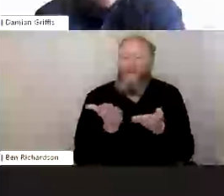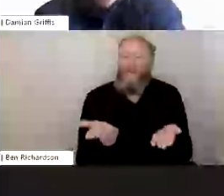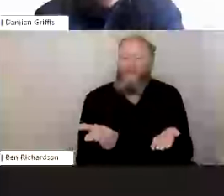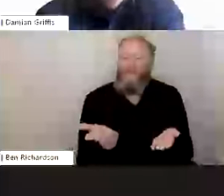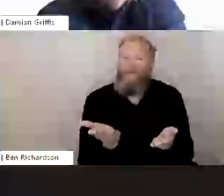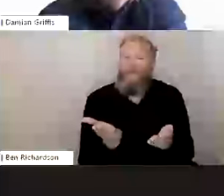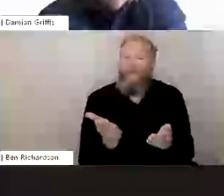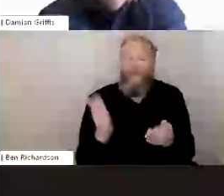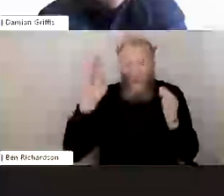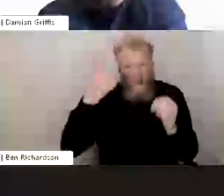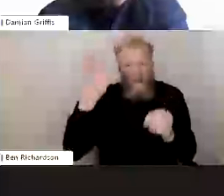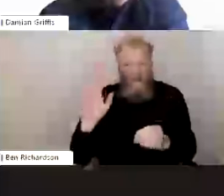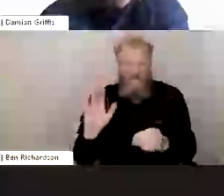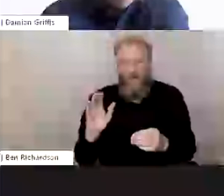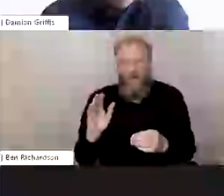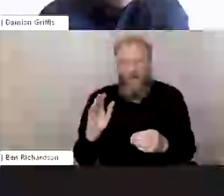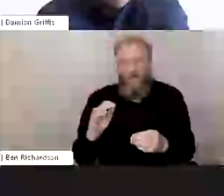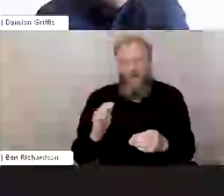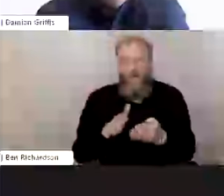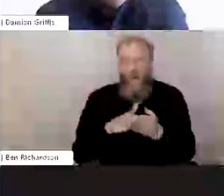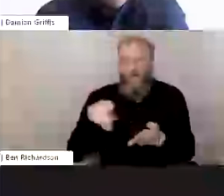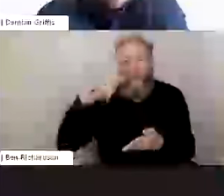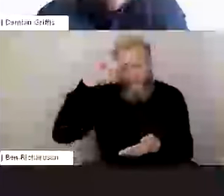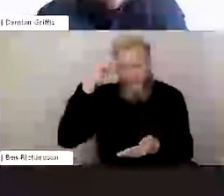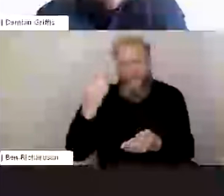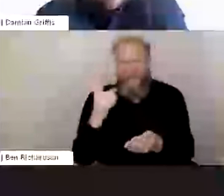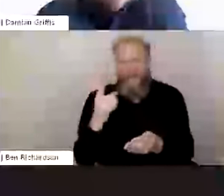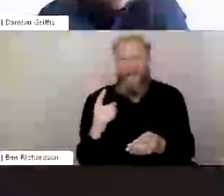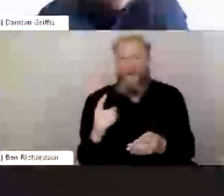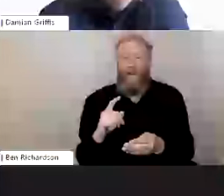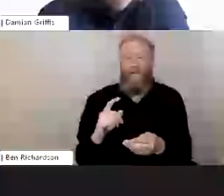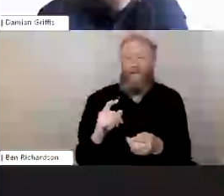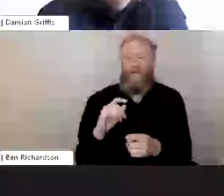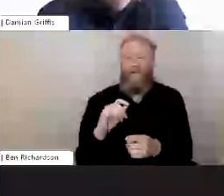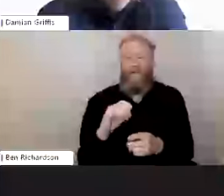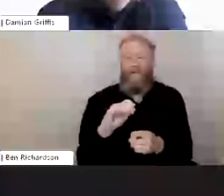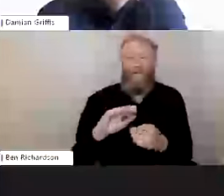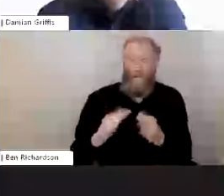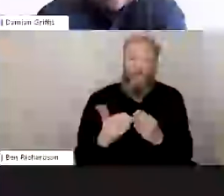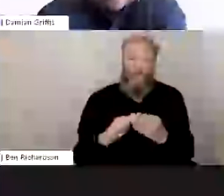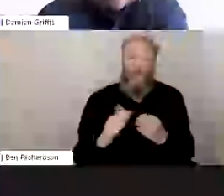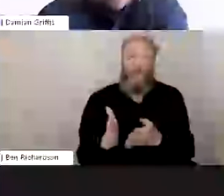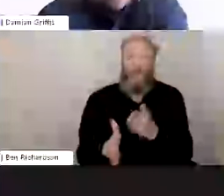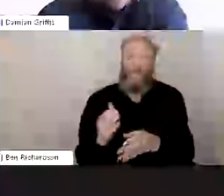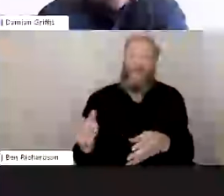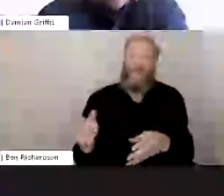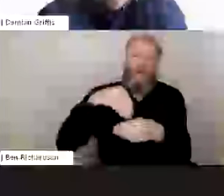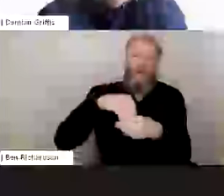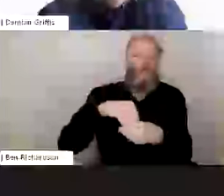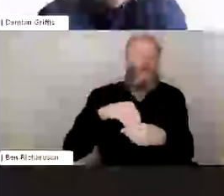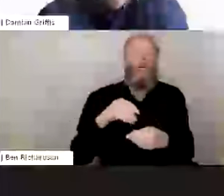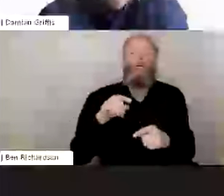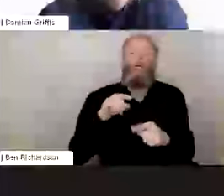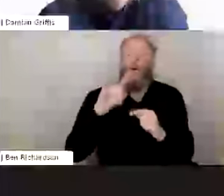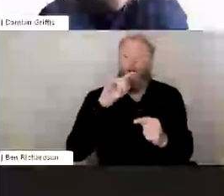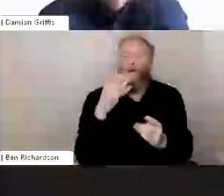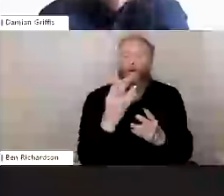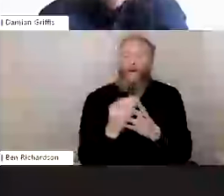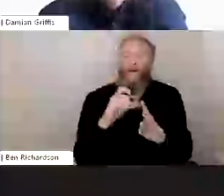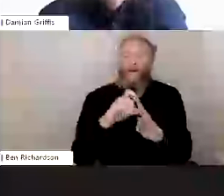Culture is inclusion. So just a couple of other things. So most of our people with disability are much more